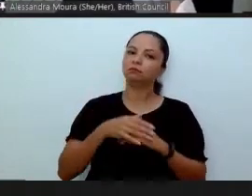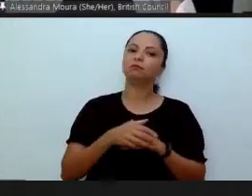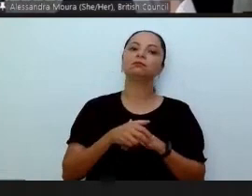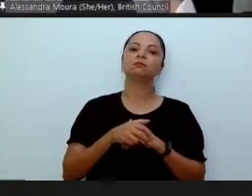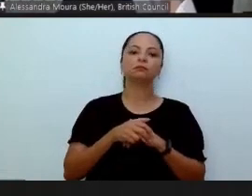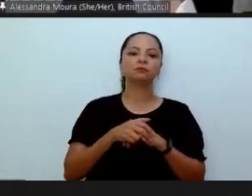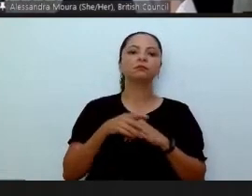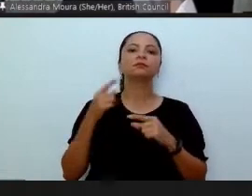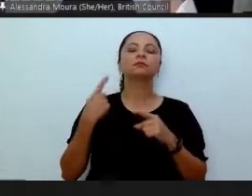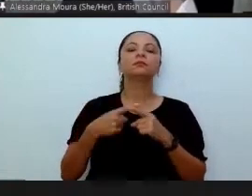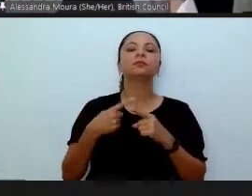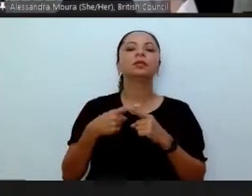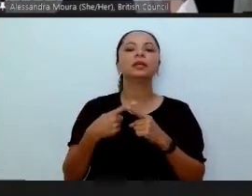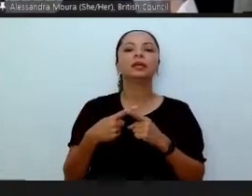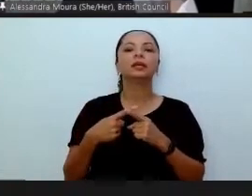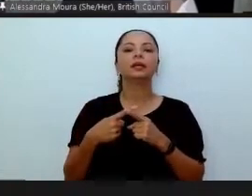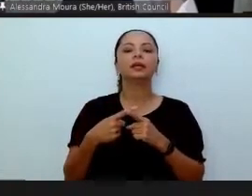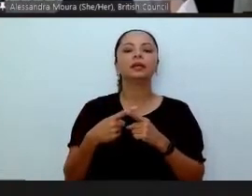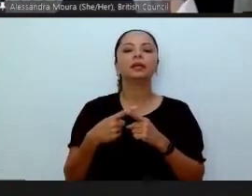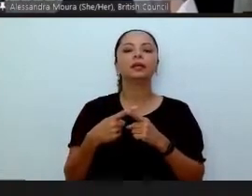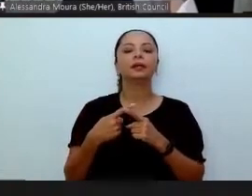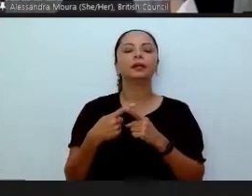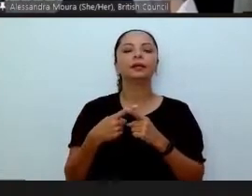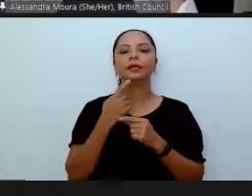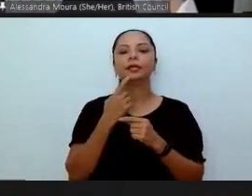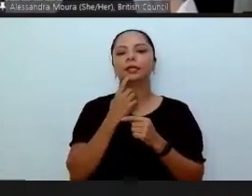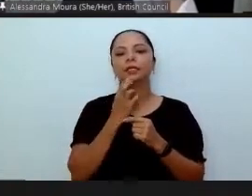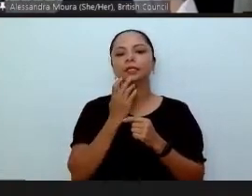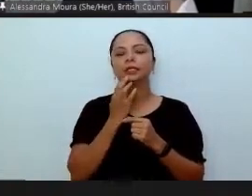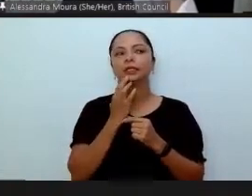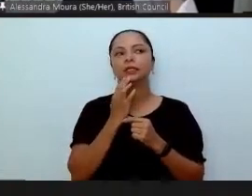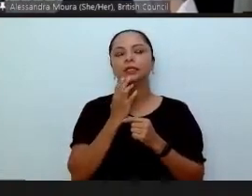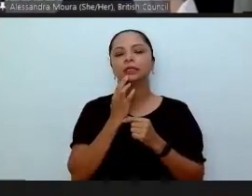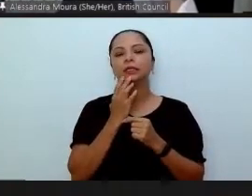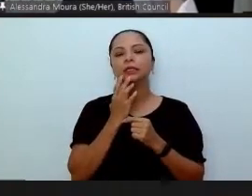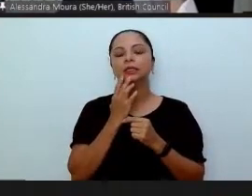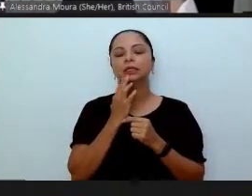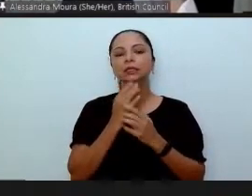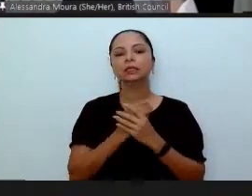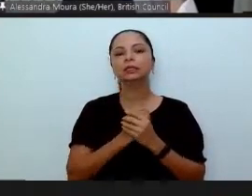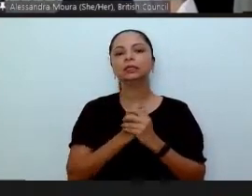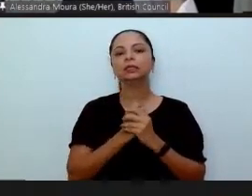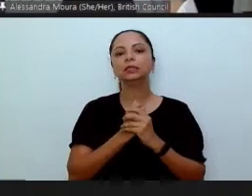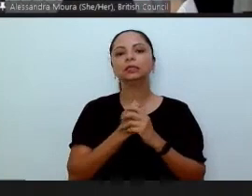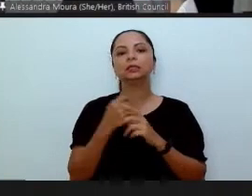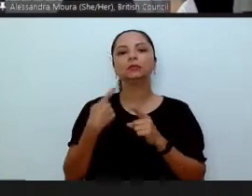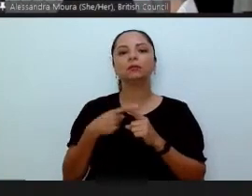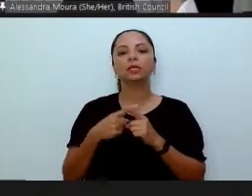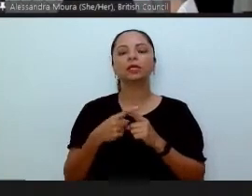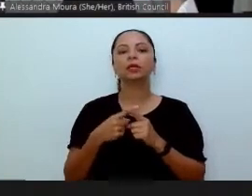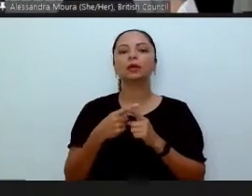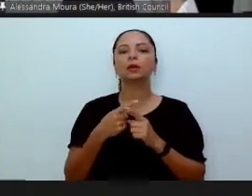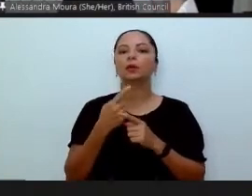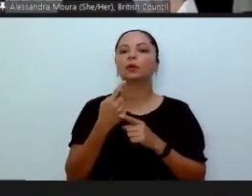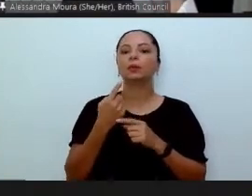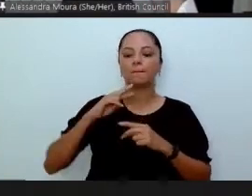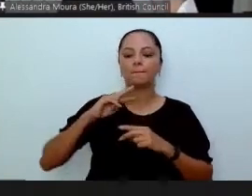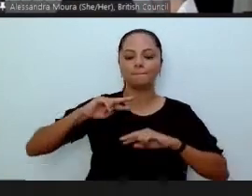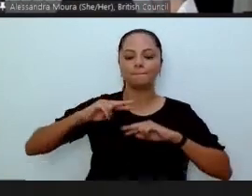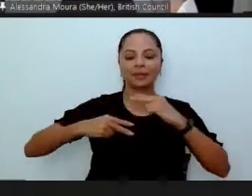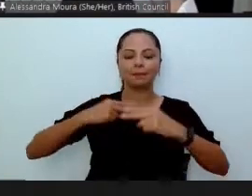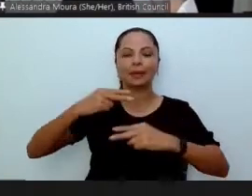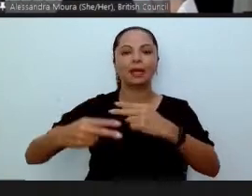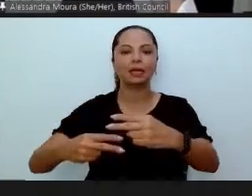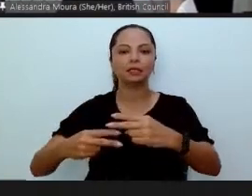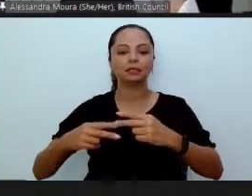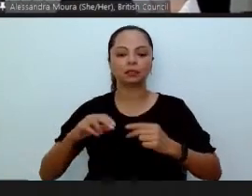random time, like a term, is probably not enough, isn't it? It's like spend more